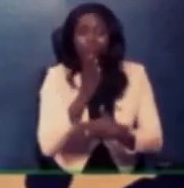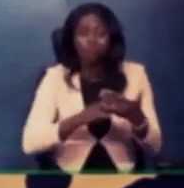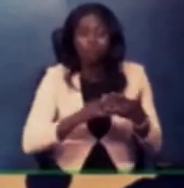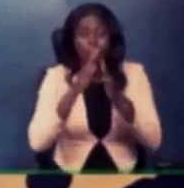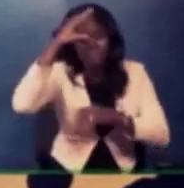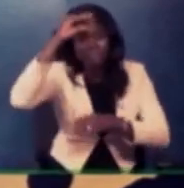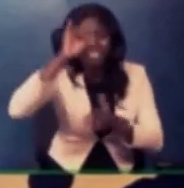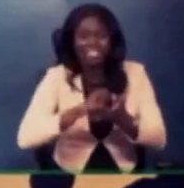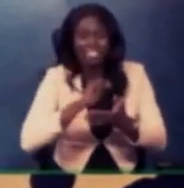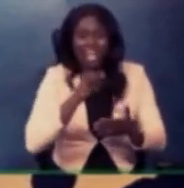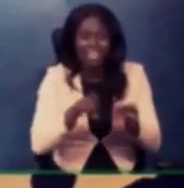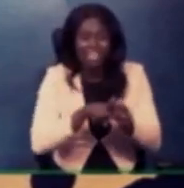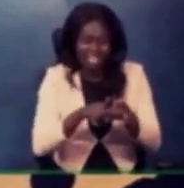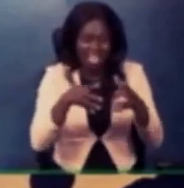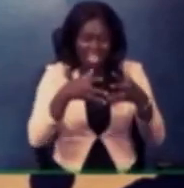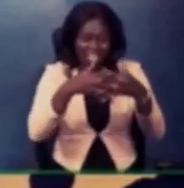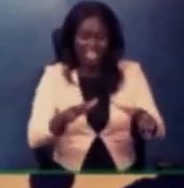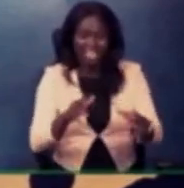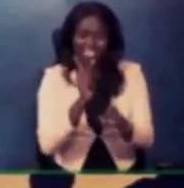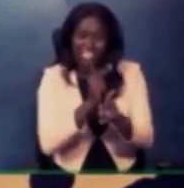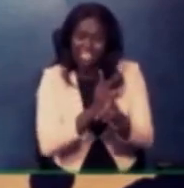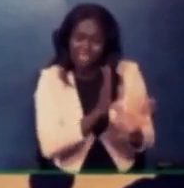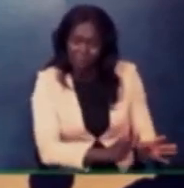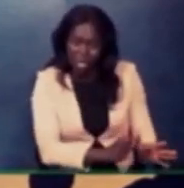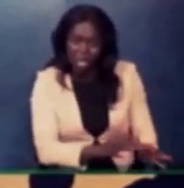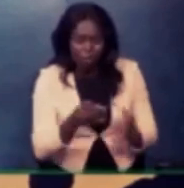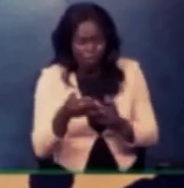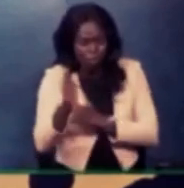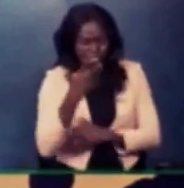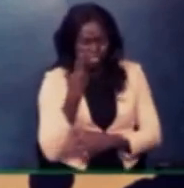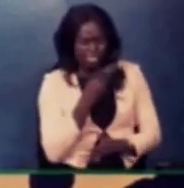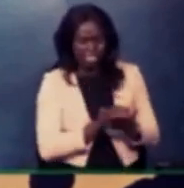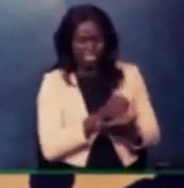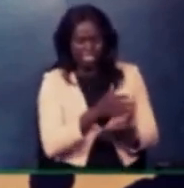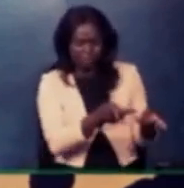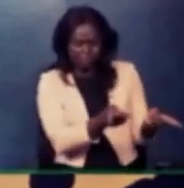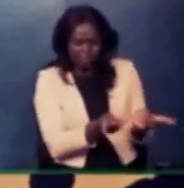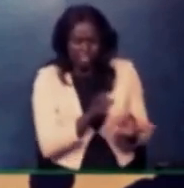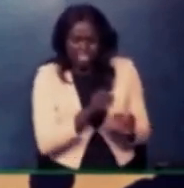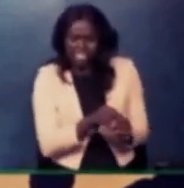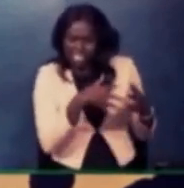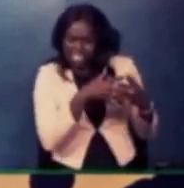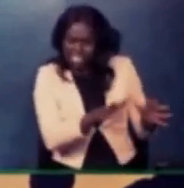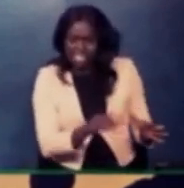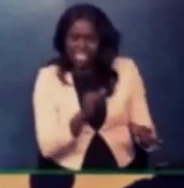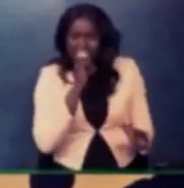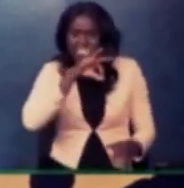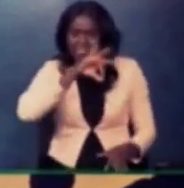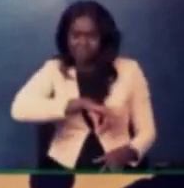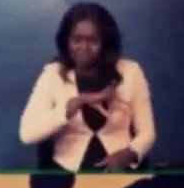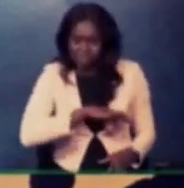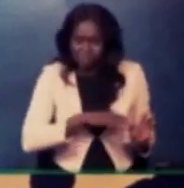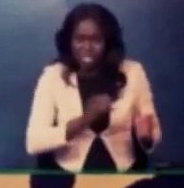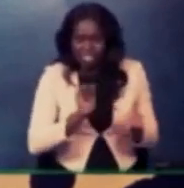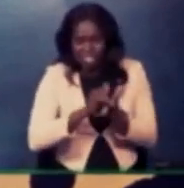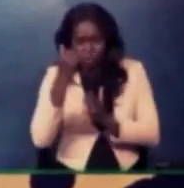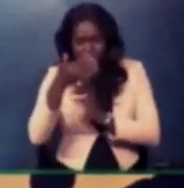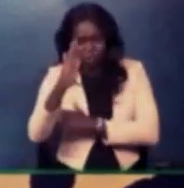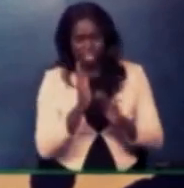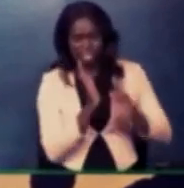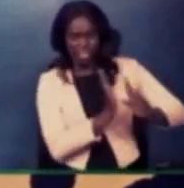Cyruses, God has found out that their position at the gate is more profitable as far as his purposes is concerned. He will leave them there.